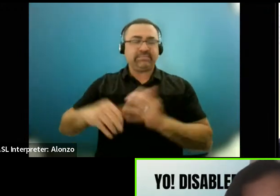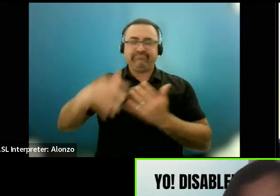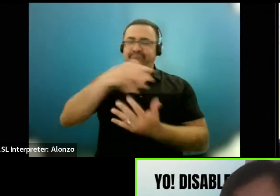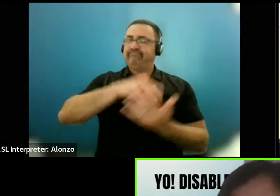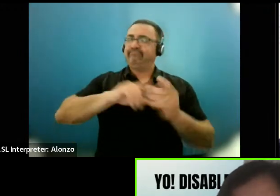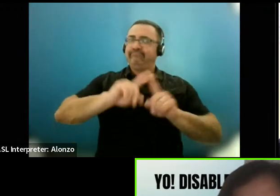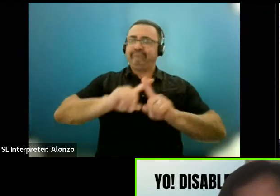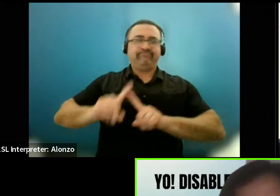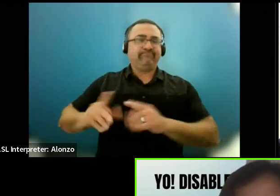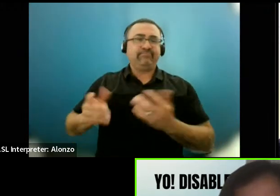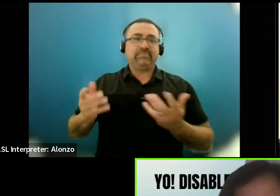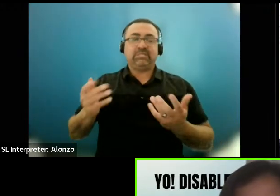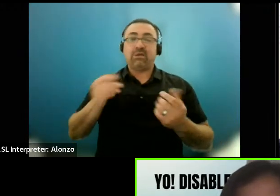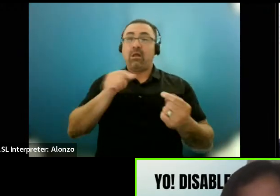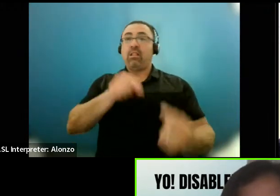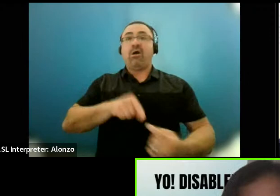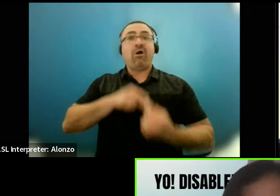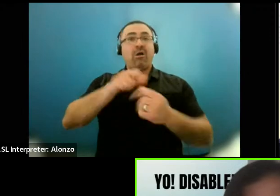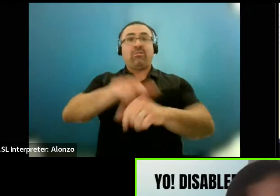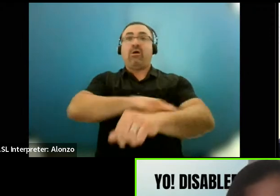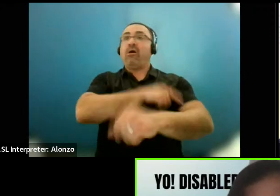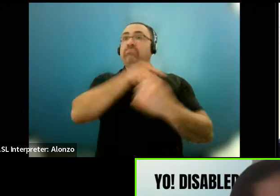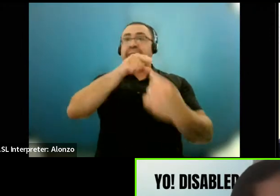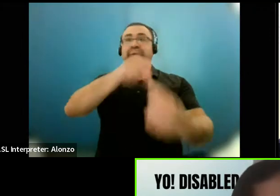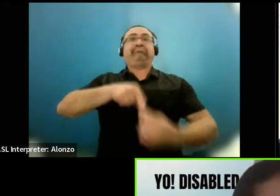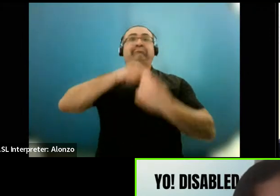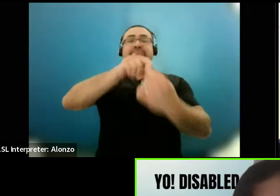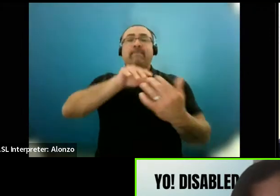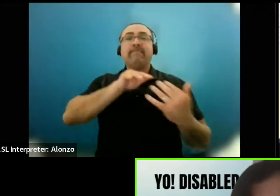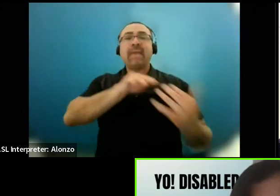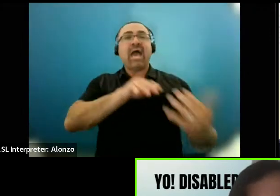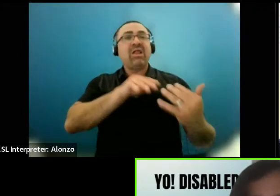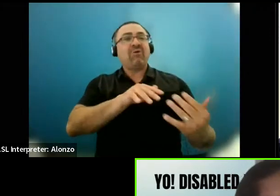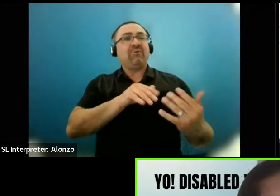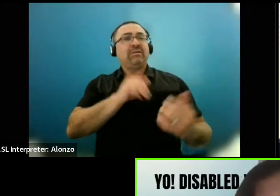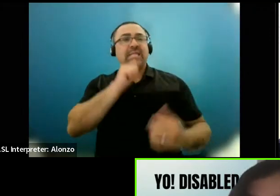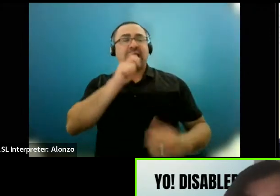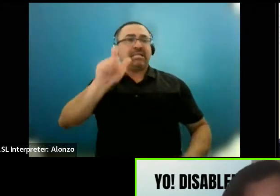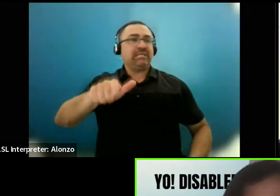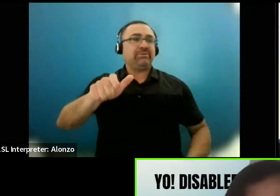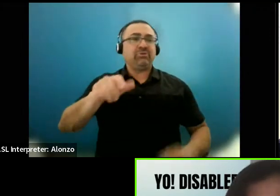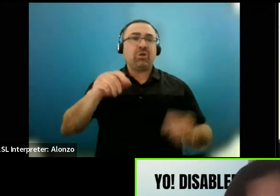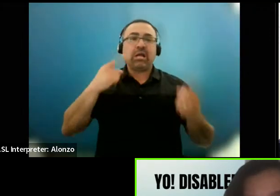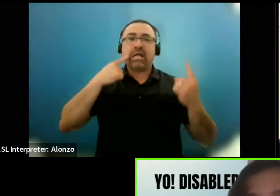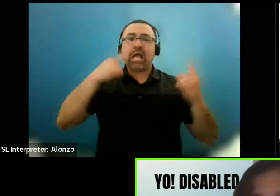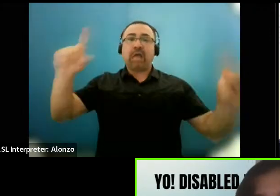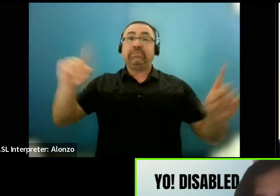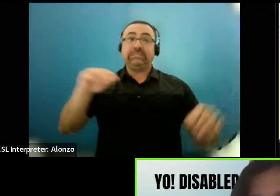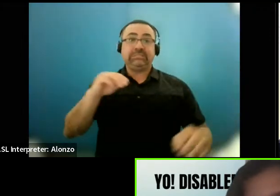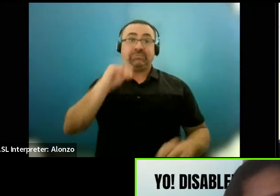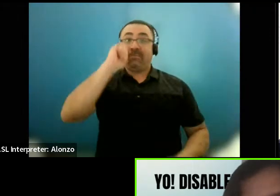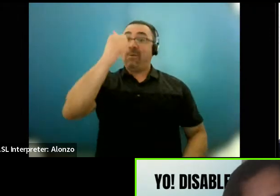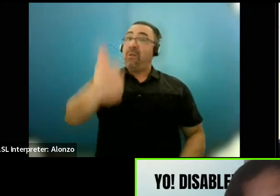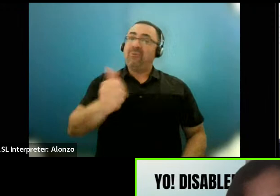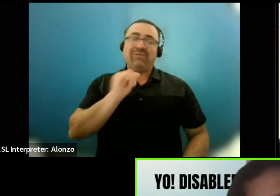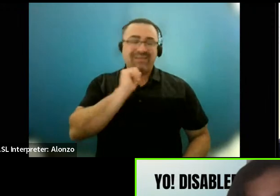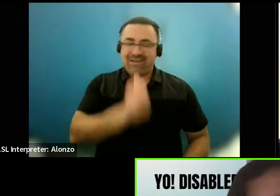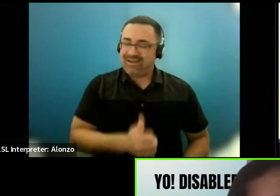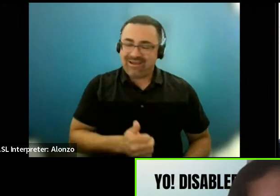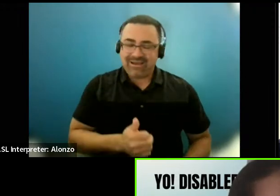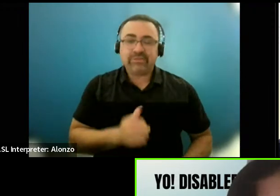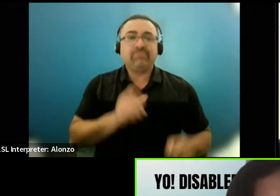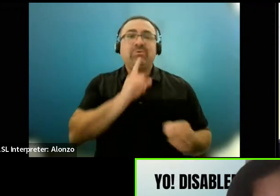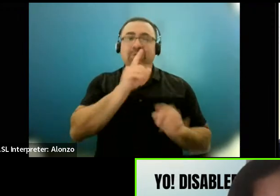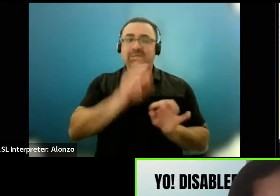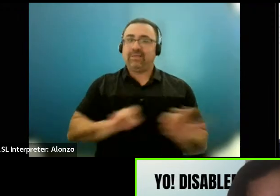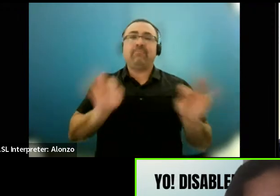all long battles that are not going to be necessarily accomplished by tomorrow. So it's going to be very